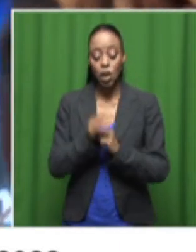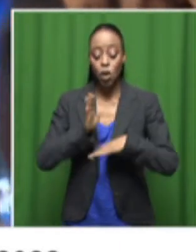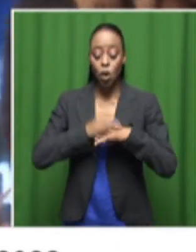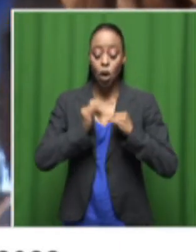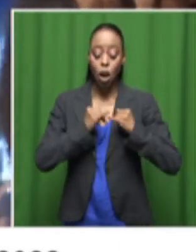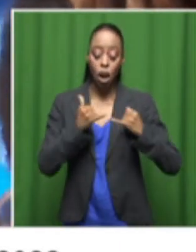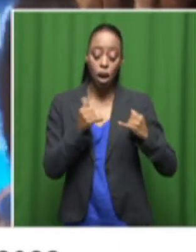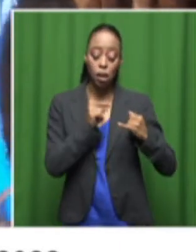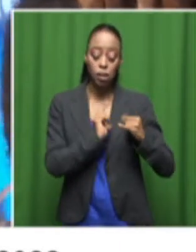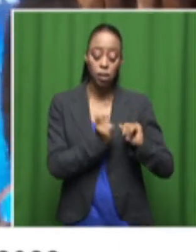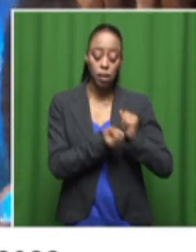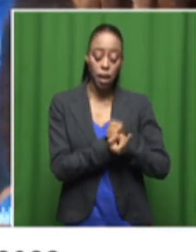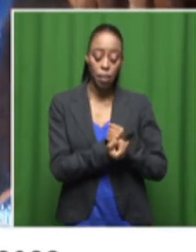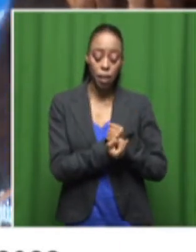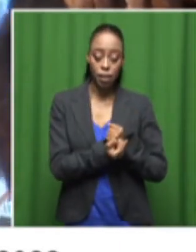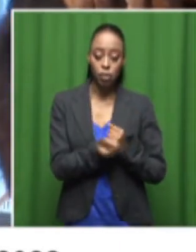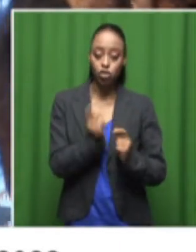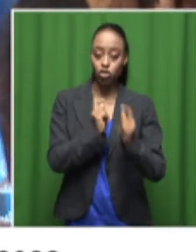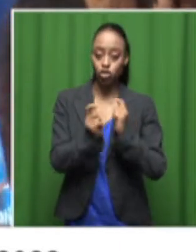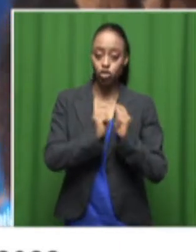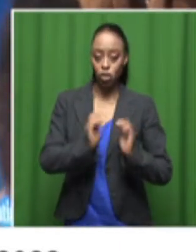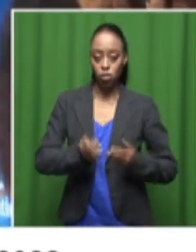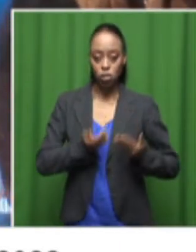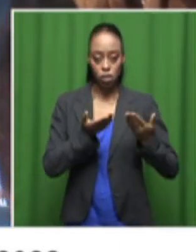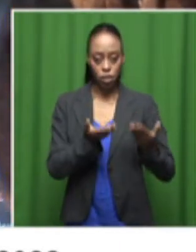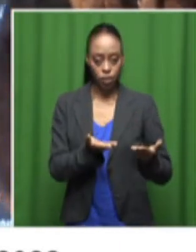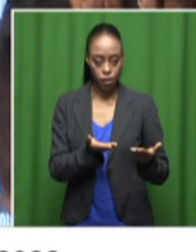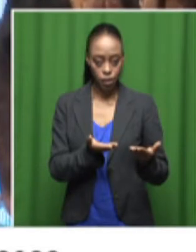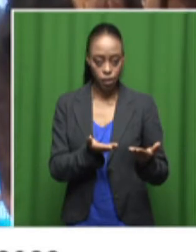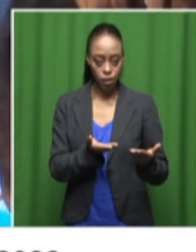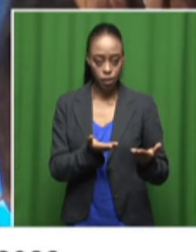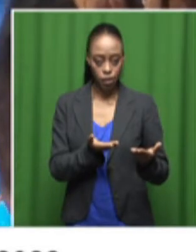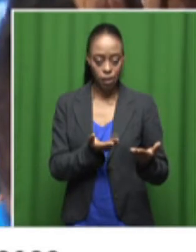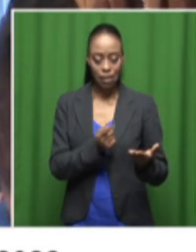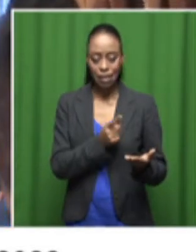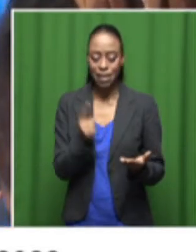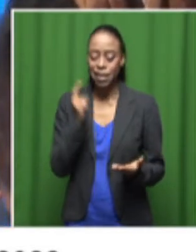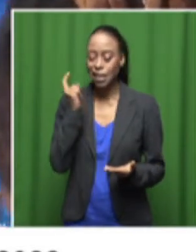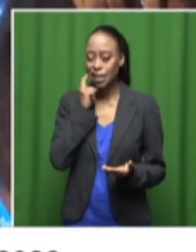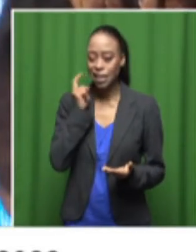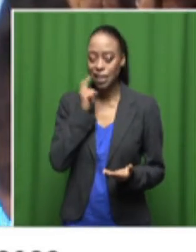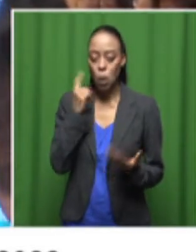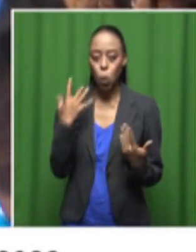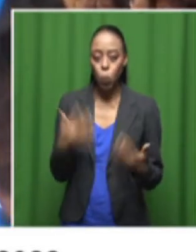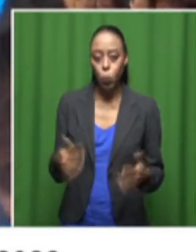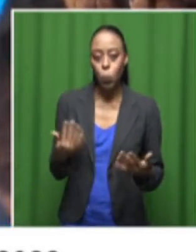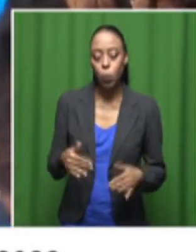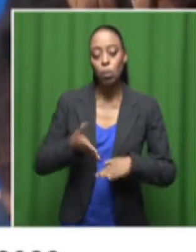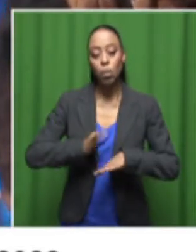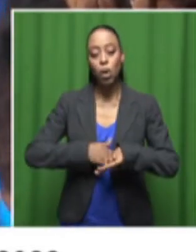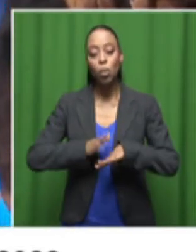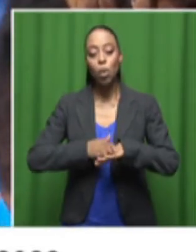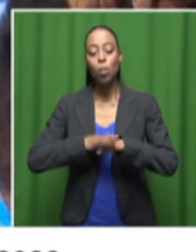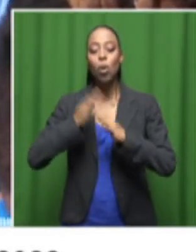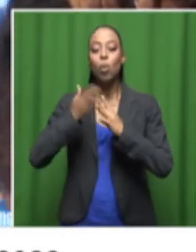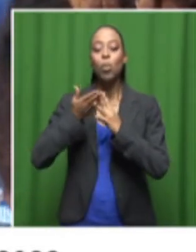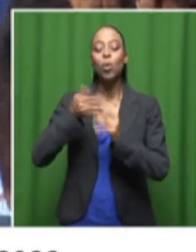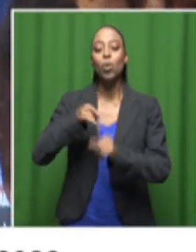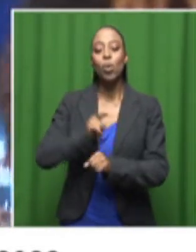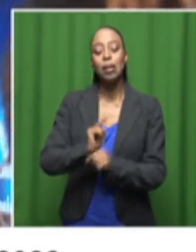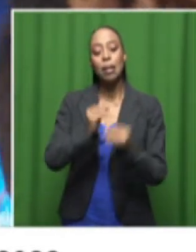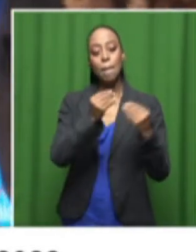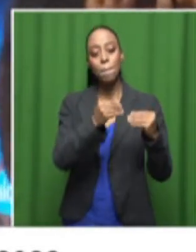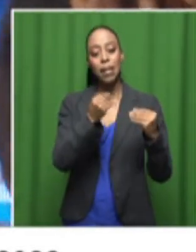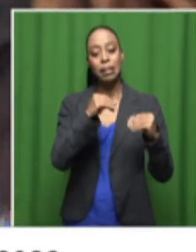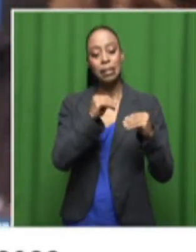digitalize trade services, it will be easy, particularly between